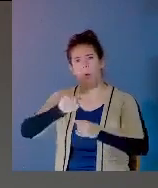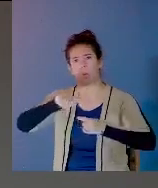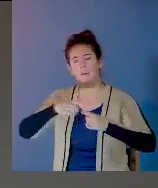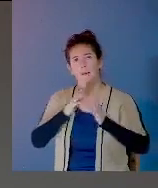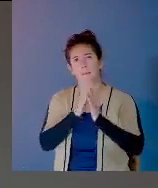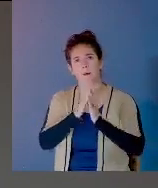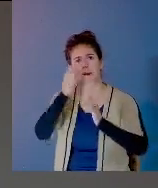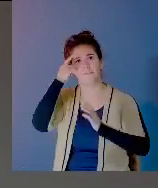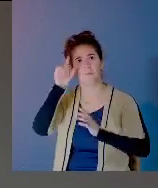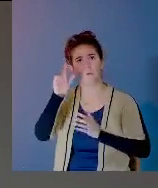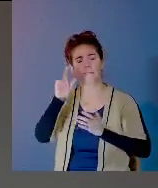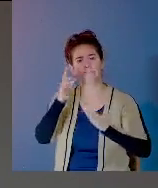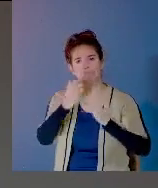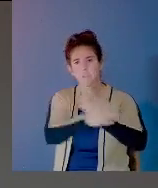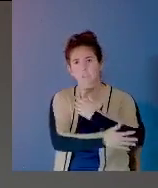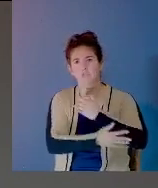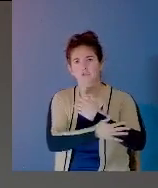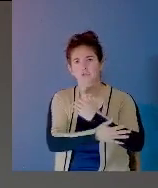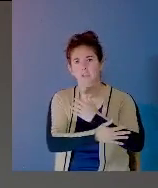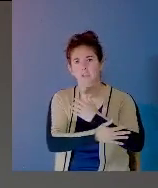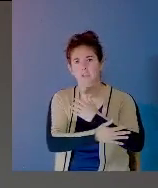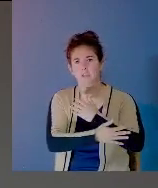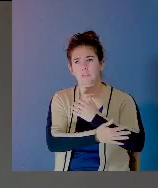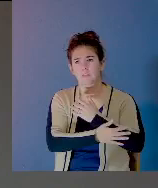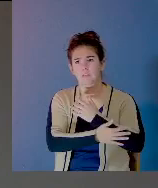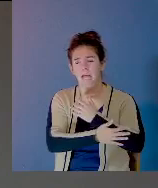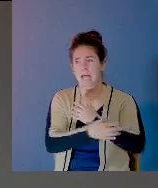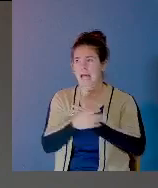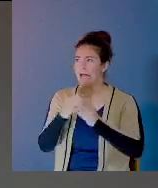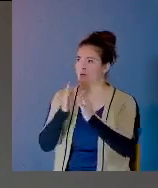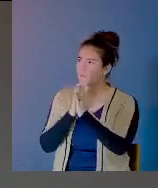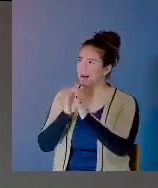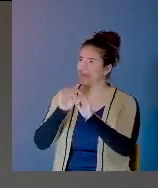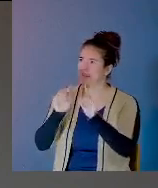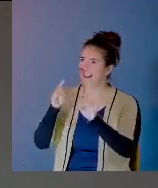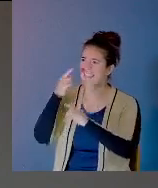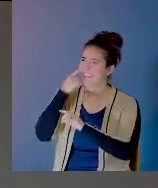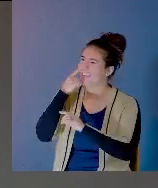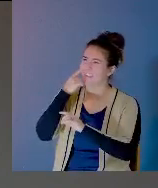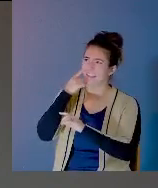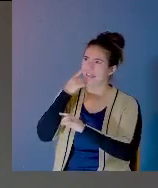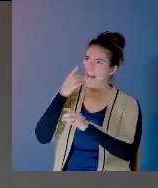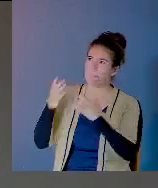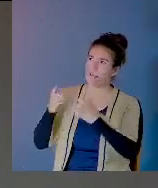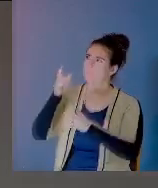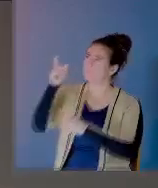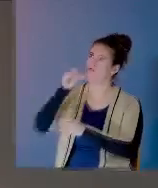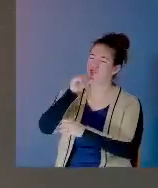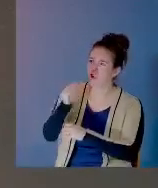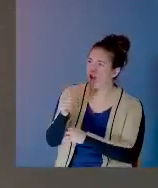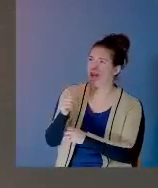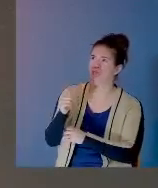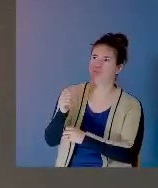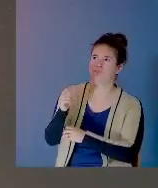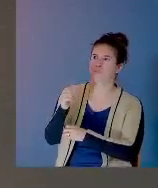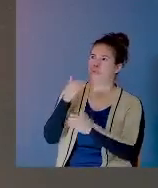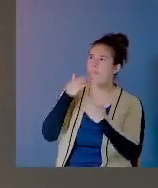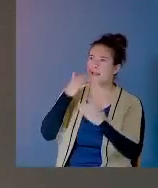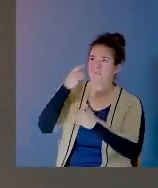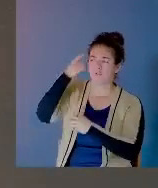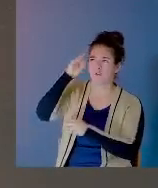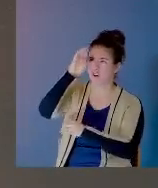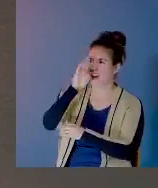maybe they weren't as faithful to God as they should have been, which is why they're going through this. In